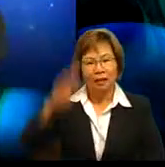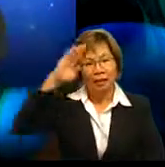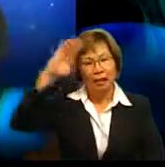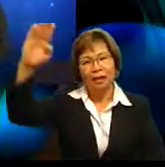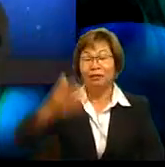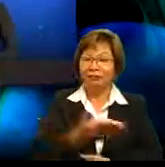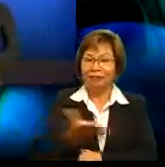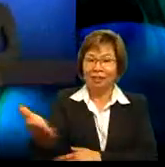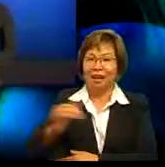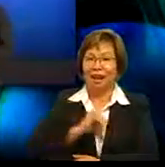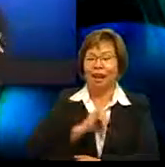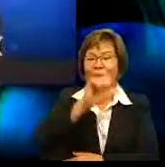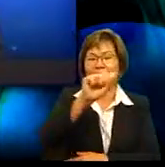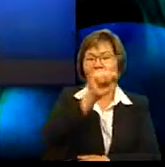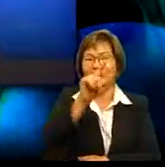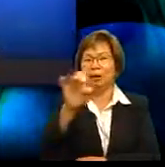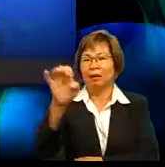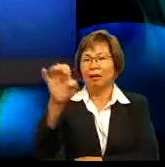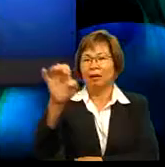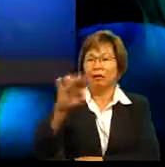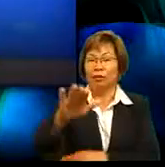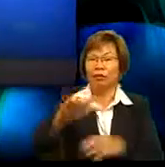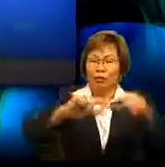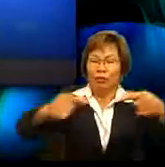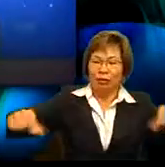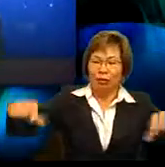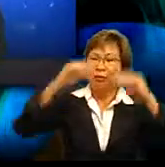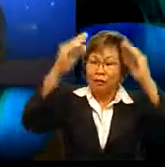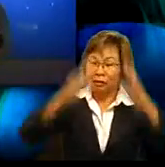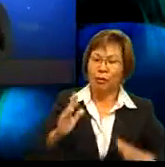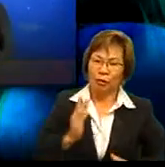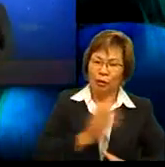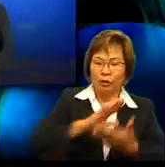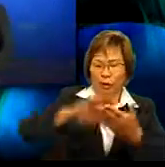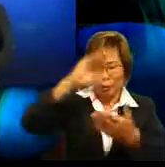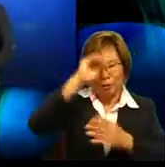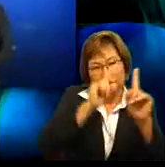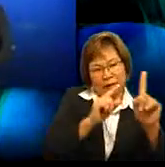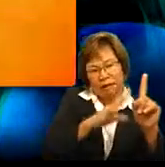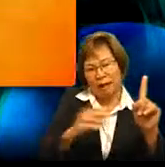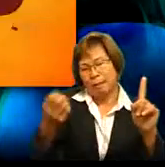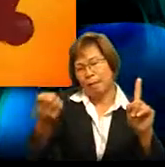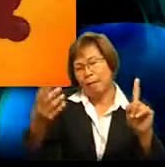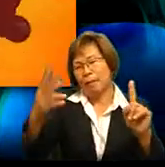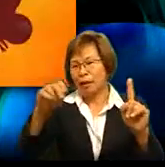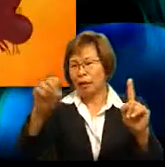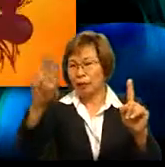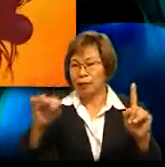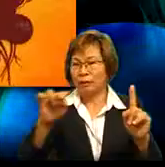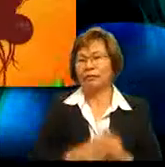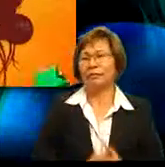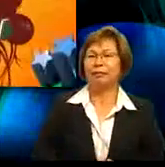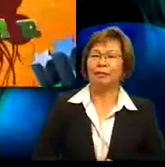Hello there. I'm Azrin, your grammar teacher, and we're going to learn about singular and plural nouns.